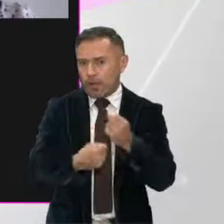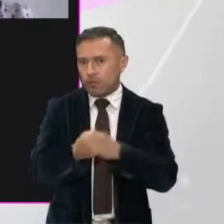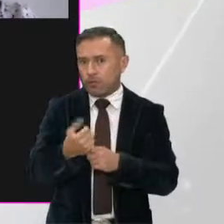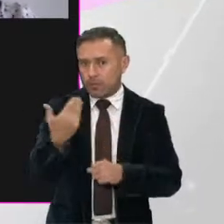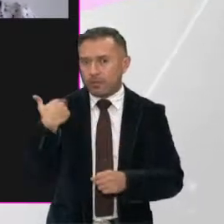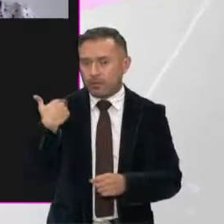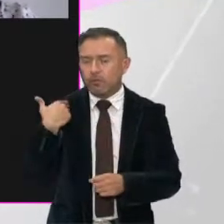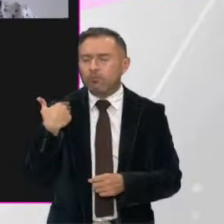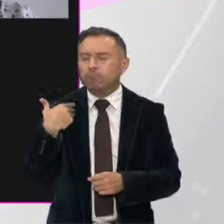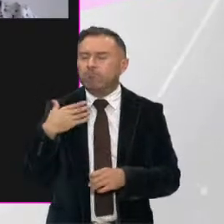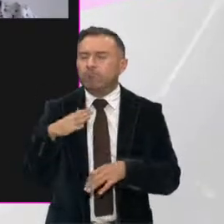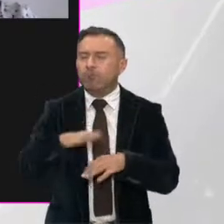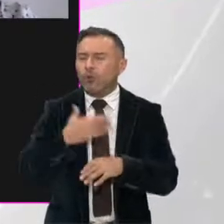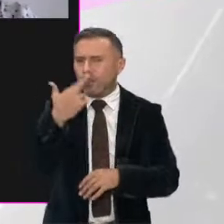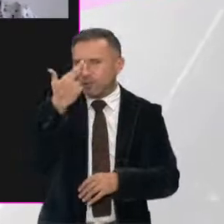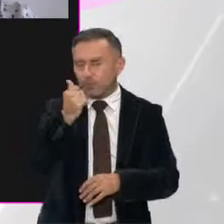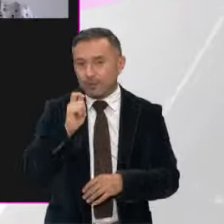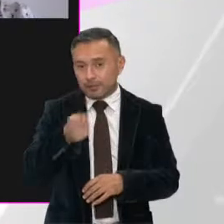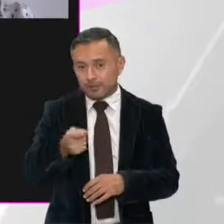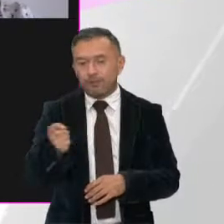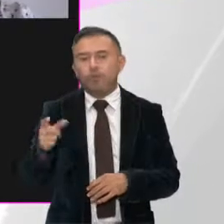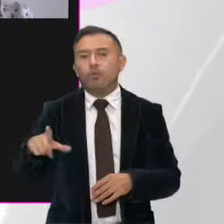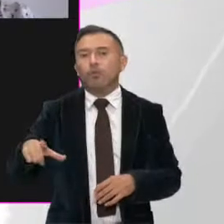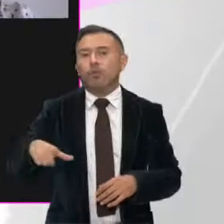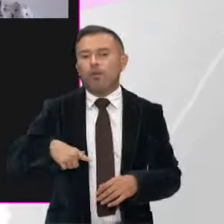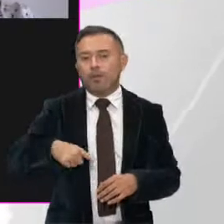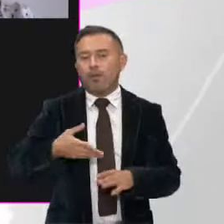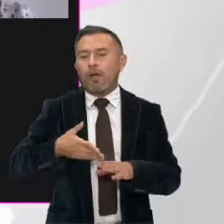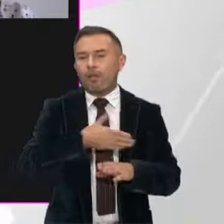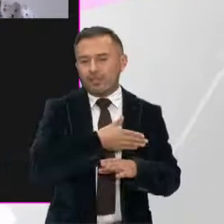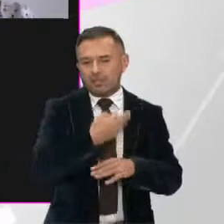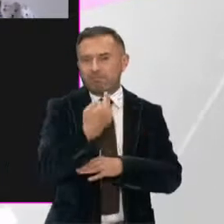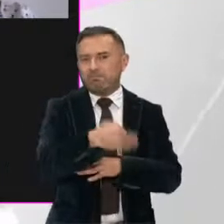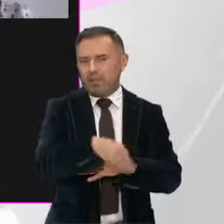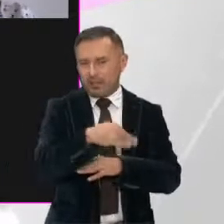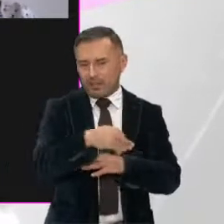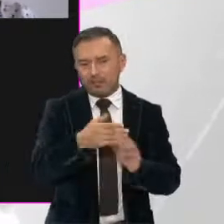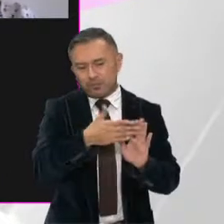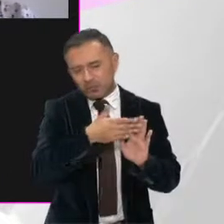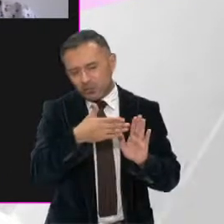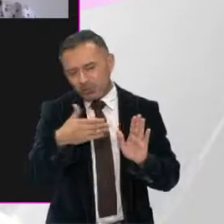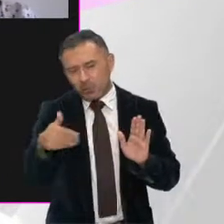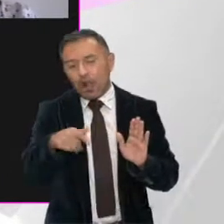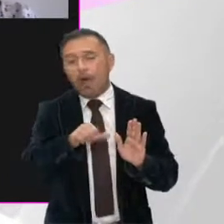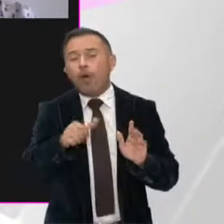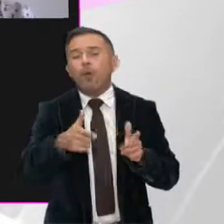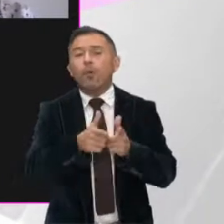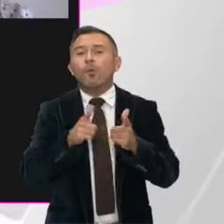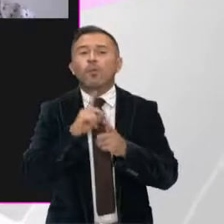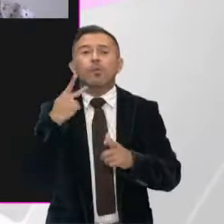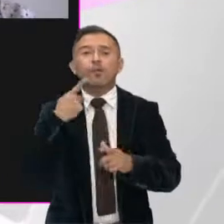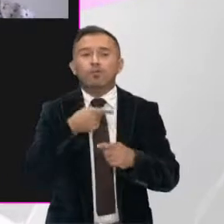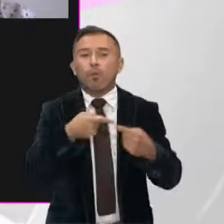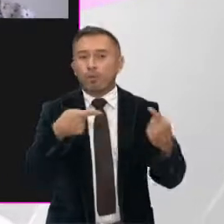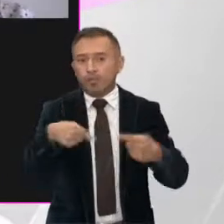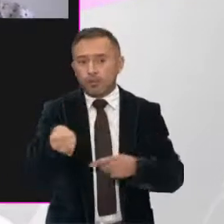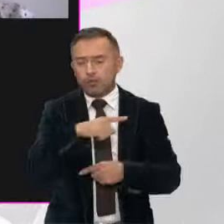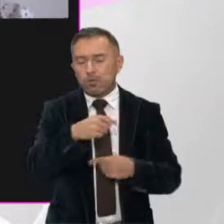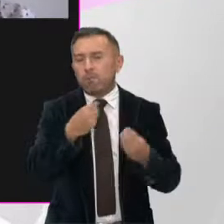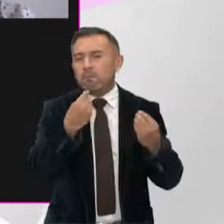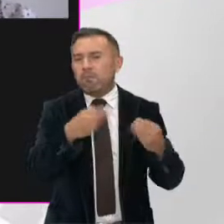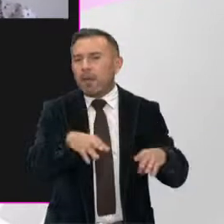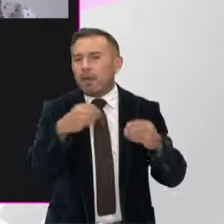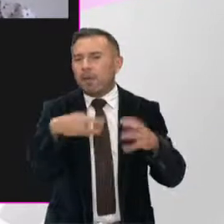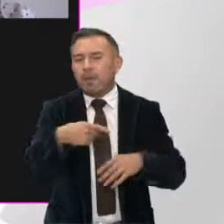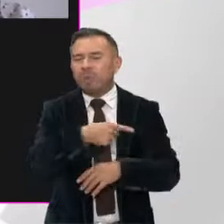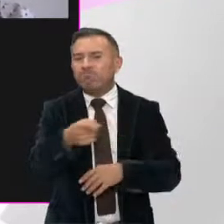in October last year, well, first of all, it's explained by a transient government that is